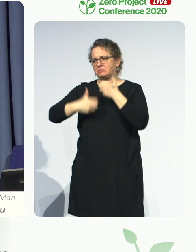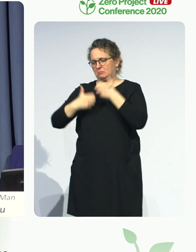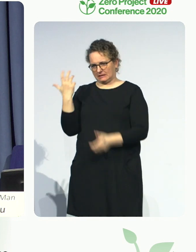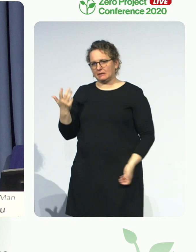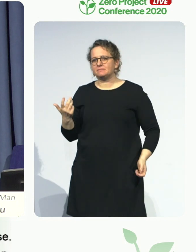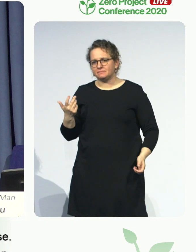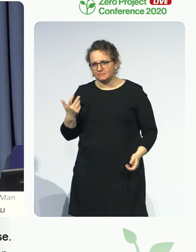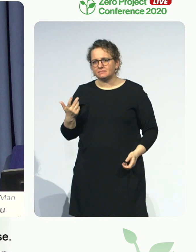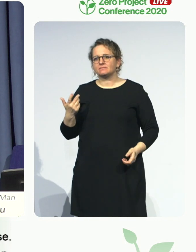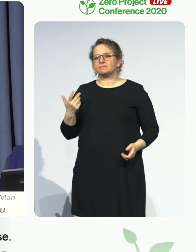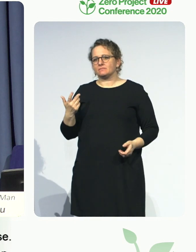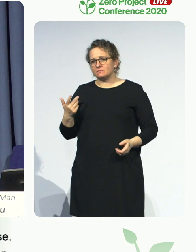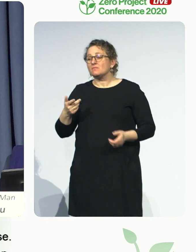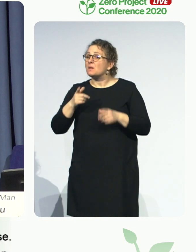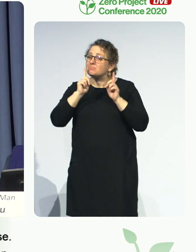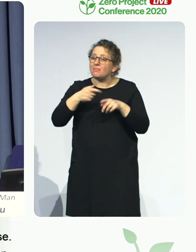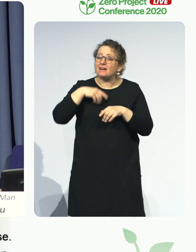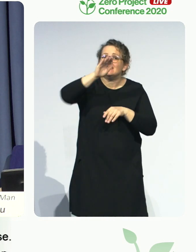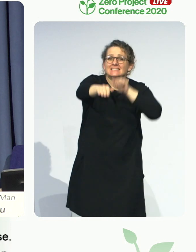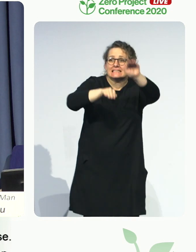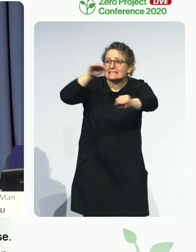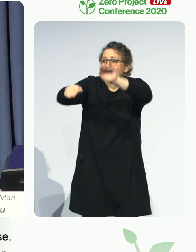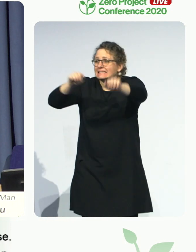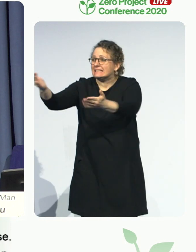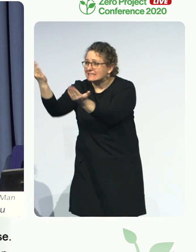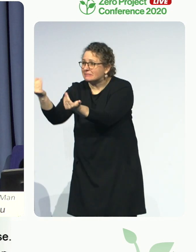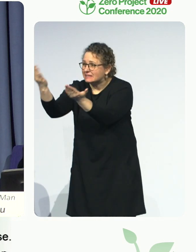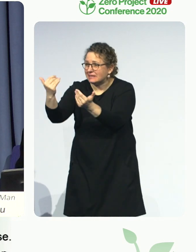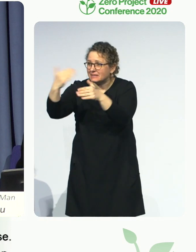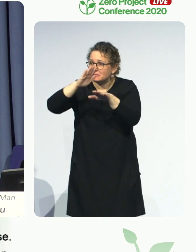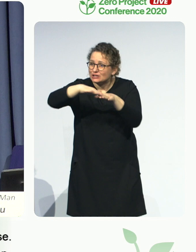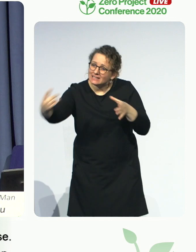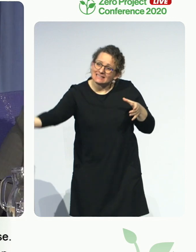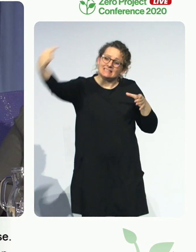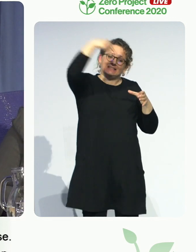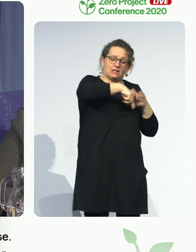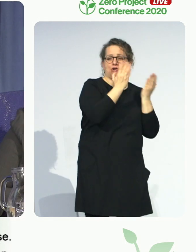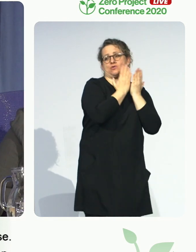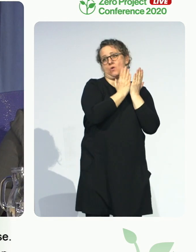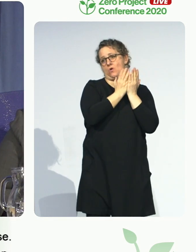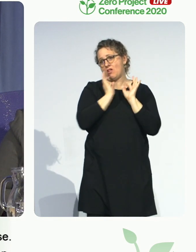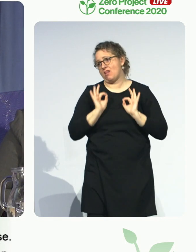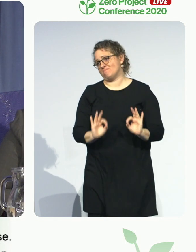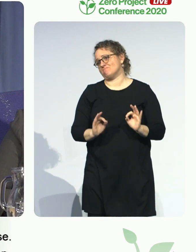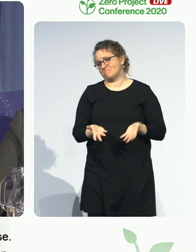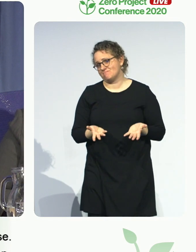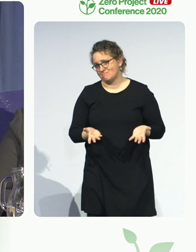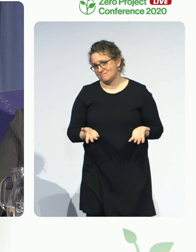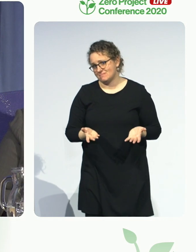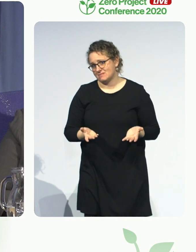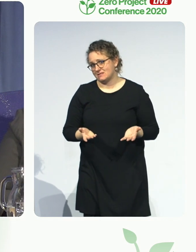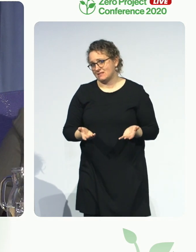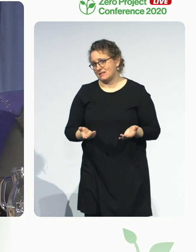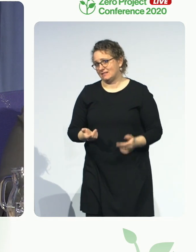to school, so we are working in that. Okay, thank you very much. Thank you so much. Chris, one